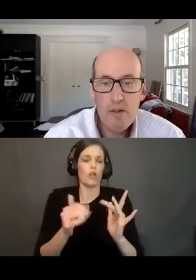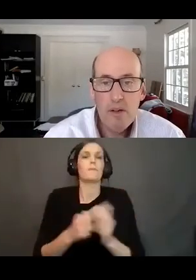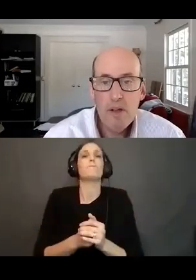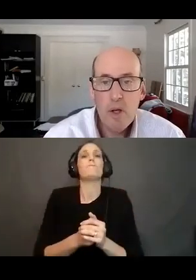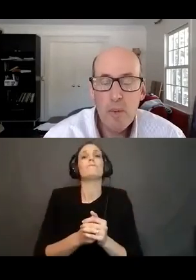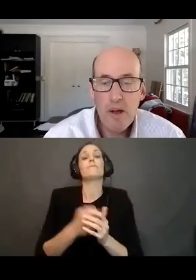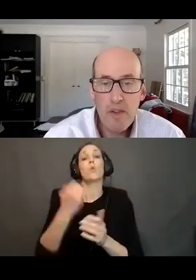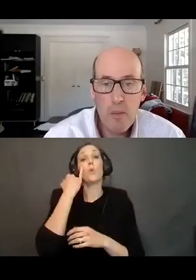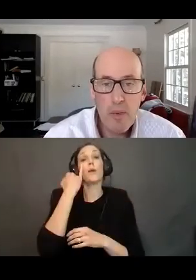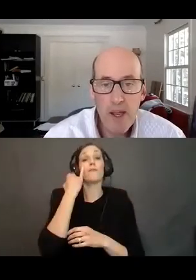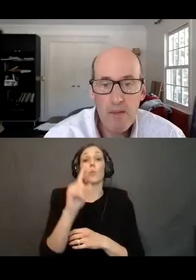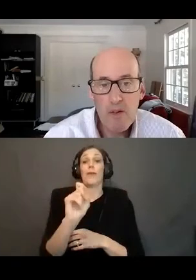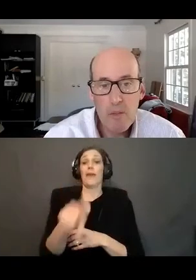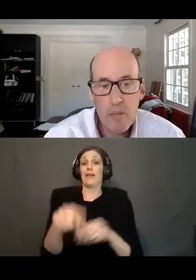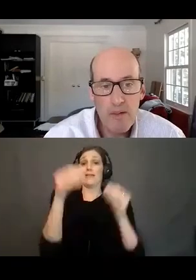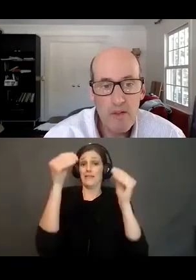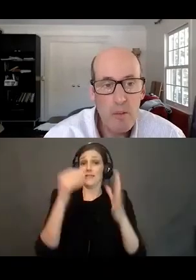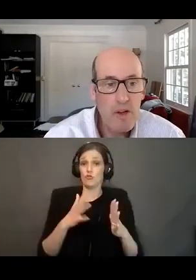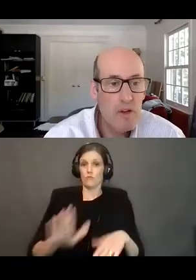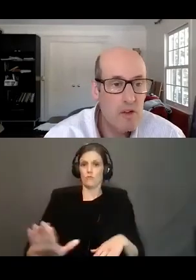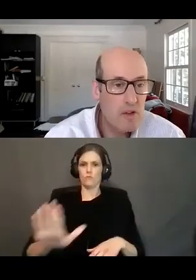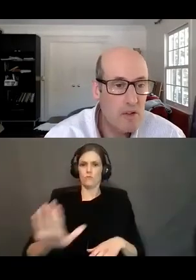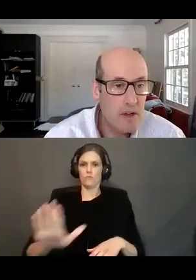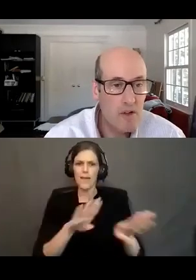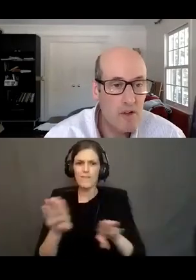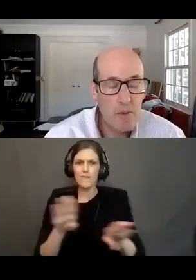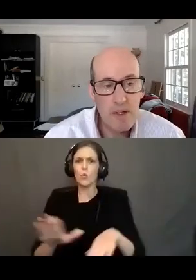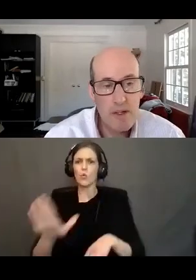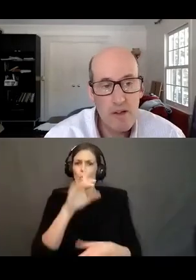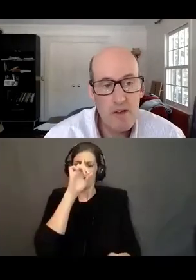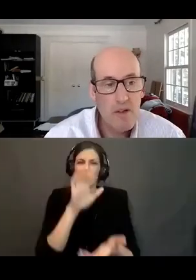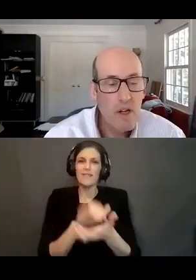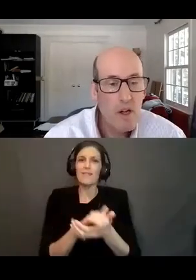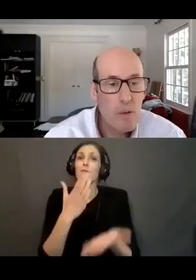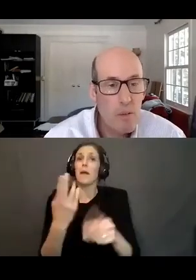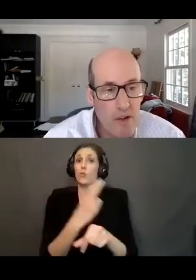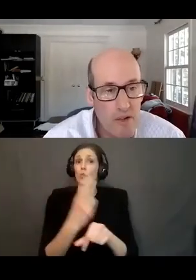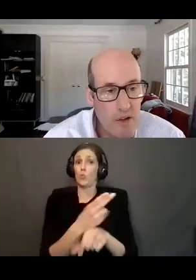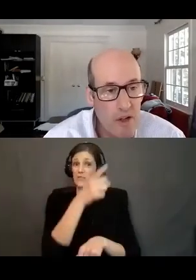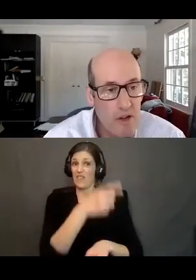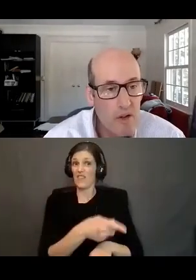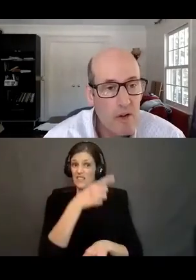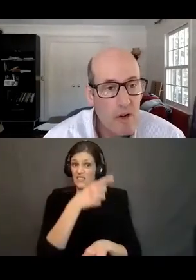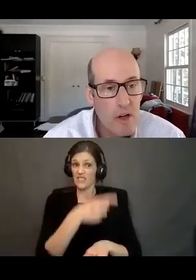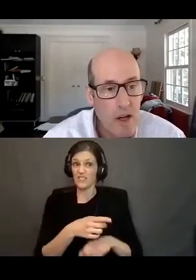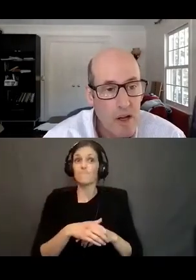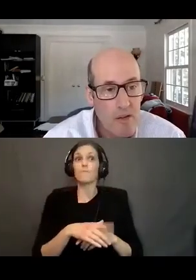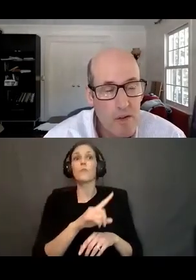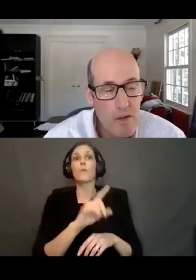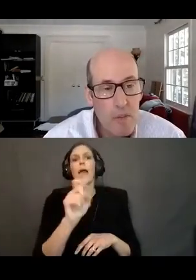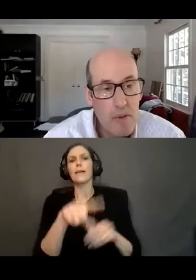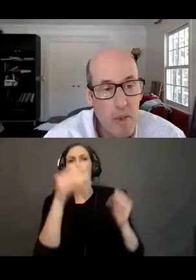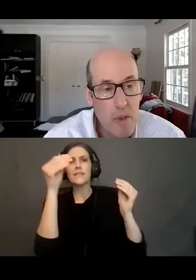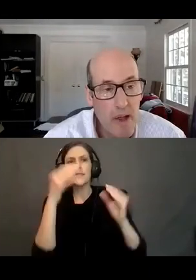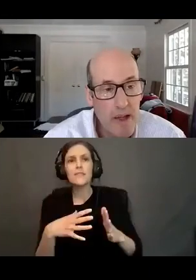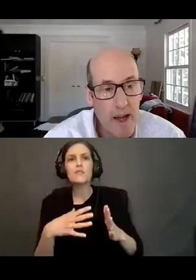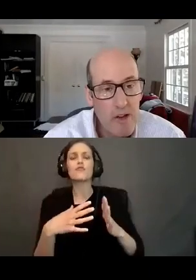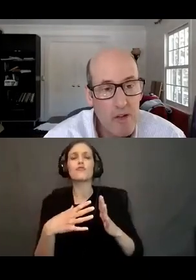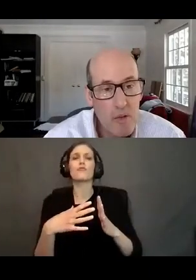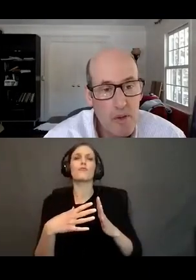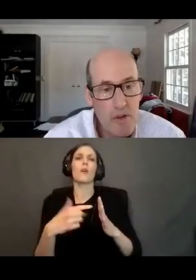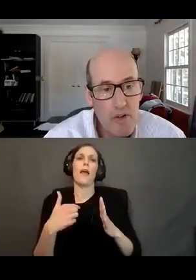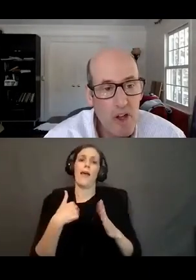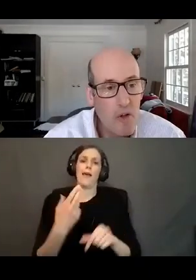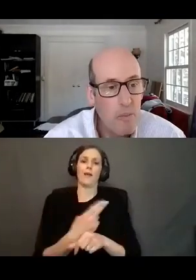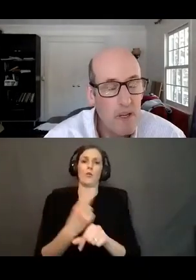teachers about their behaviors and beliefs, we might use a survey instrument like this, where we ask the teacher to fill in the blank. I